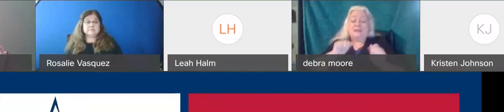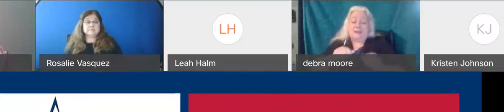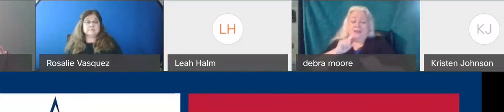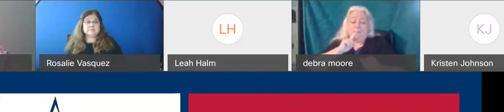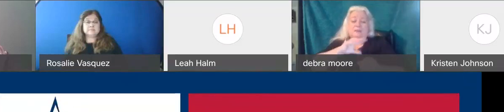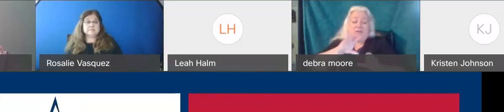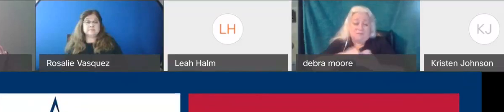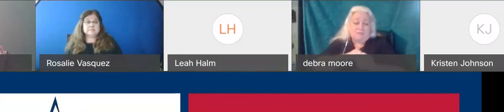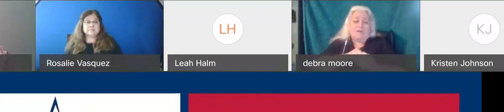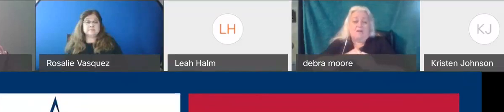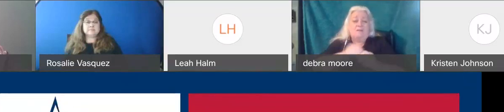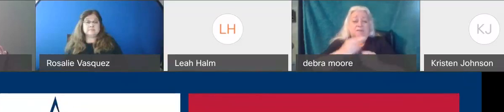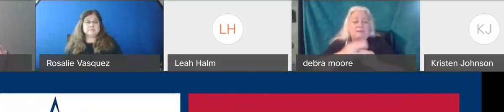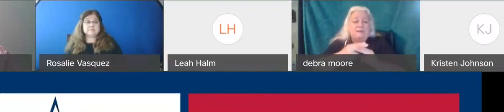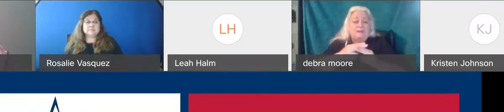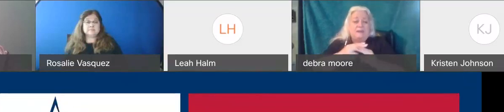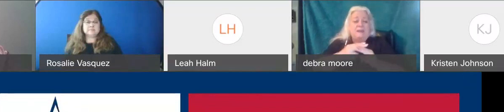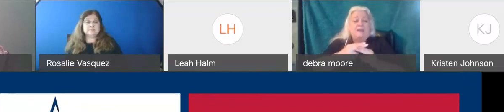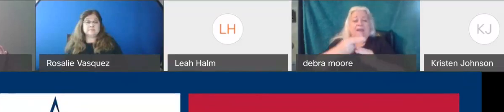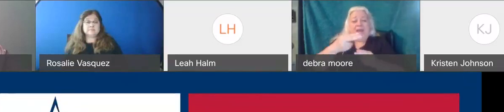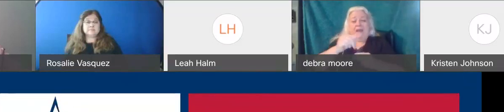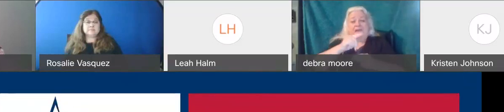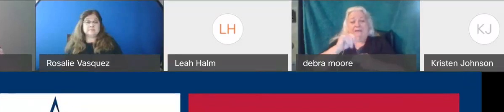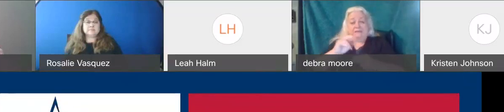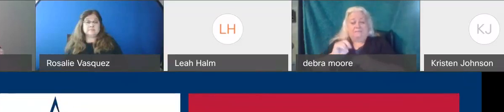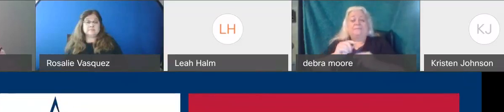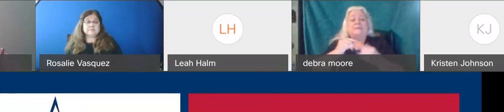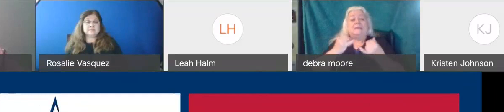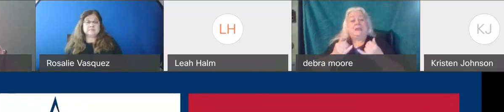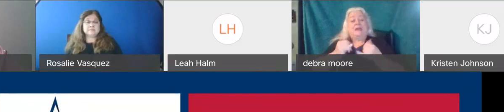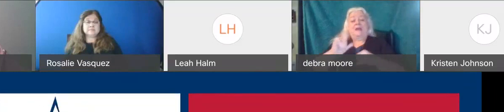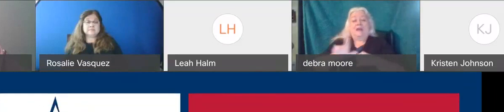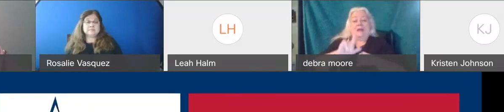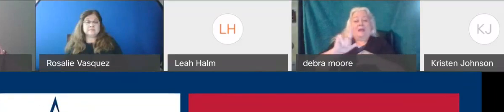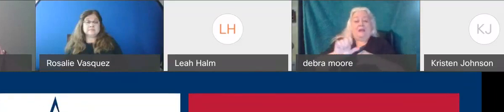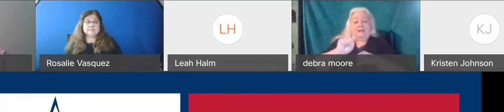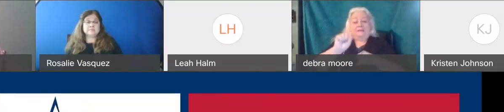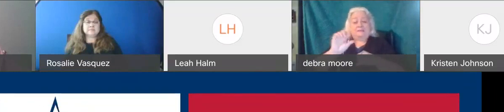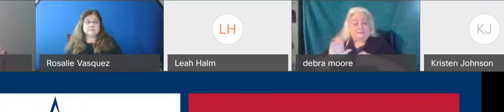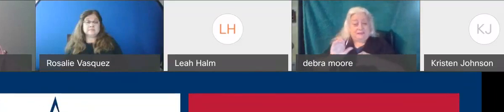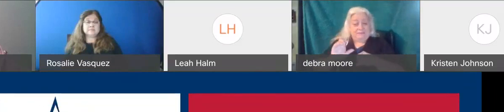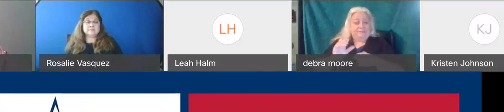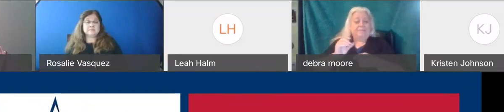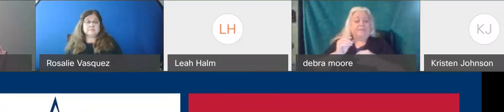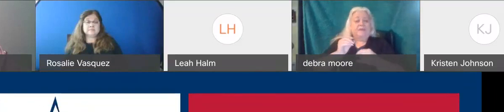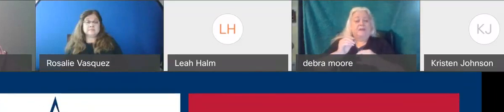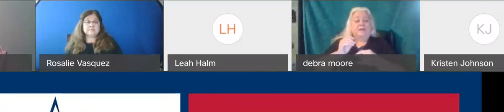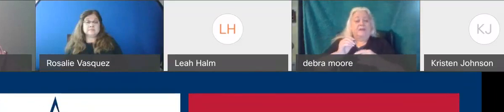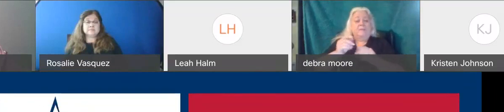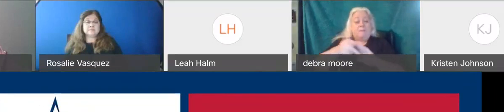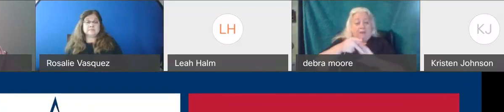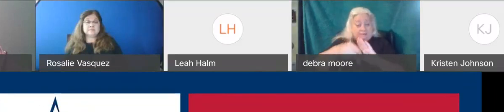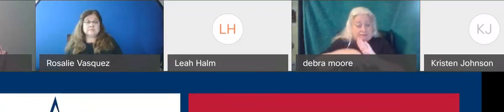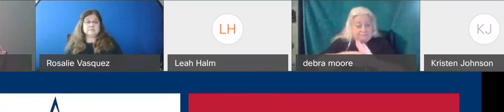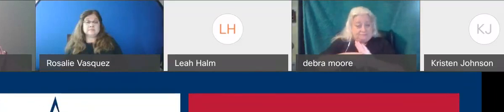Next, we're going to look at the LSC policy. So as of the spring 2020, so last spring, a report